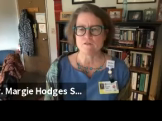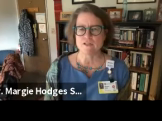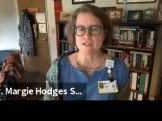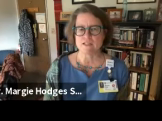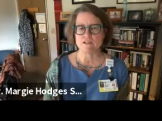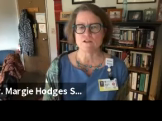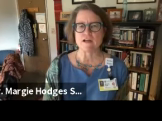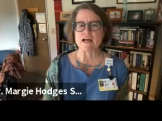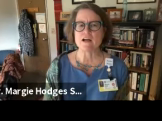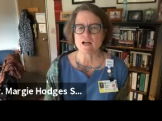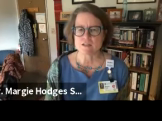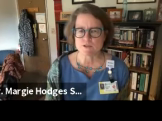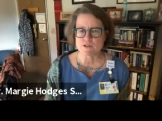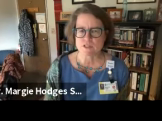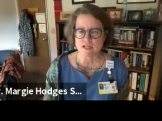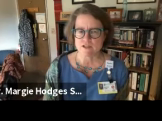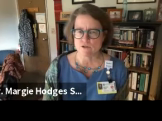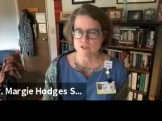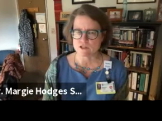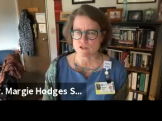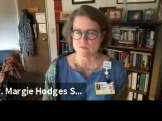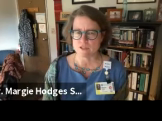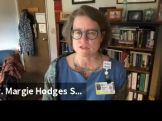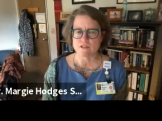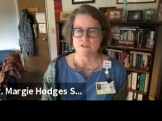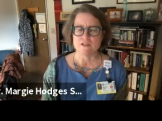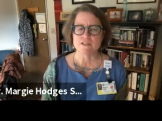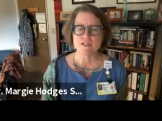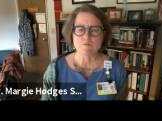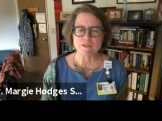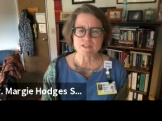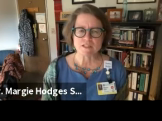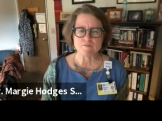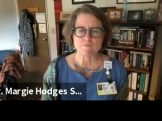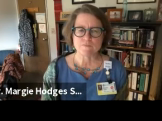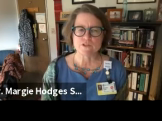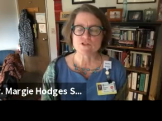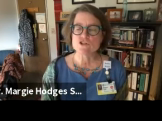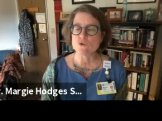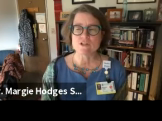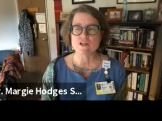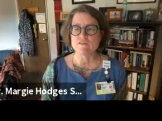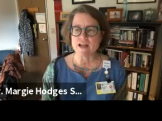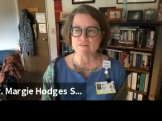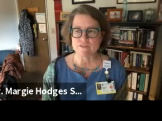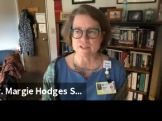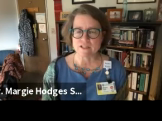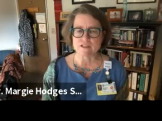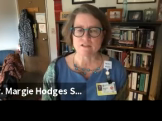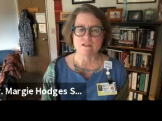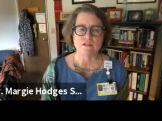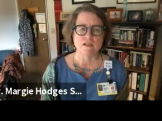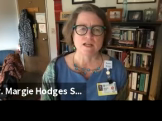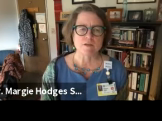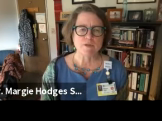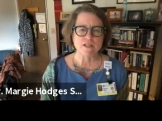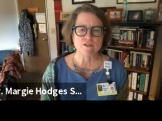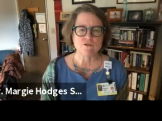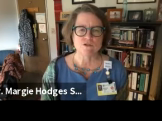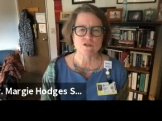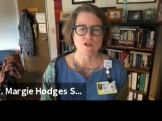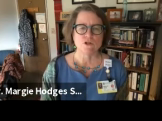of the COVID-19 curve, how do hospitals decide who gets treatment? CNBC, there's a shortage of everything.